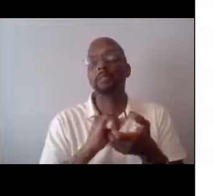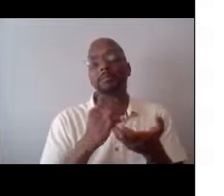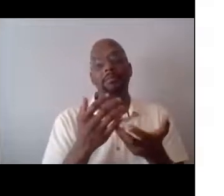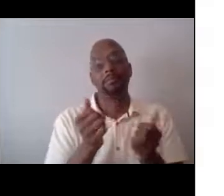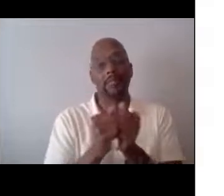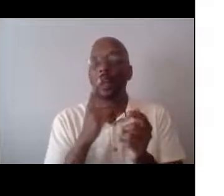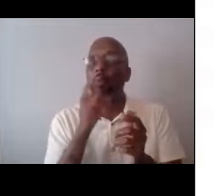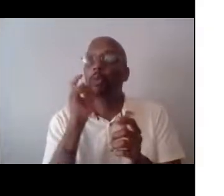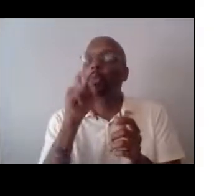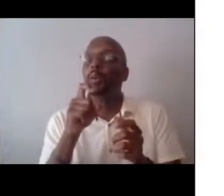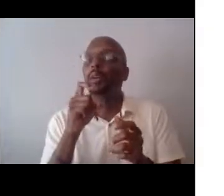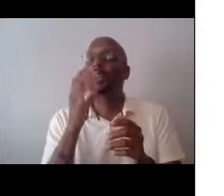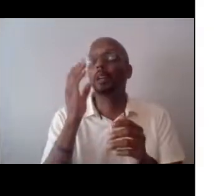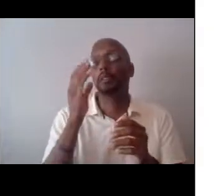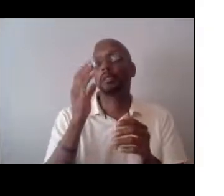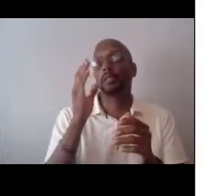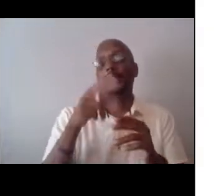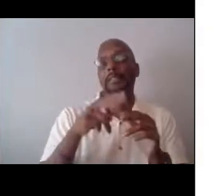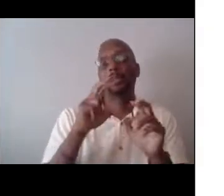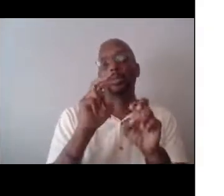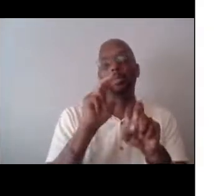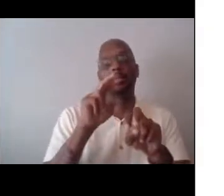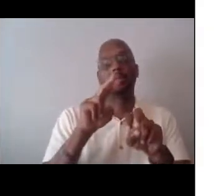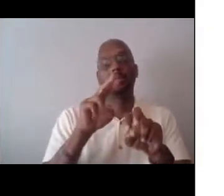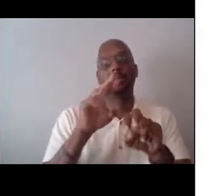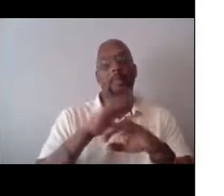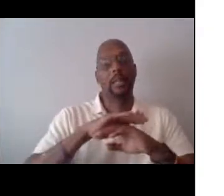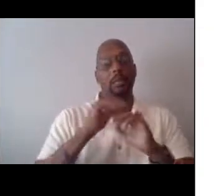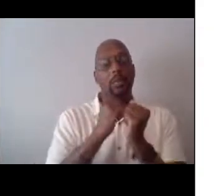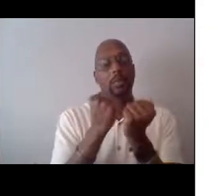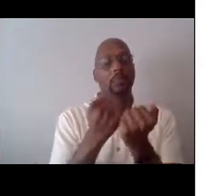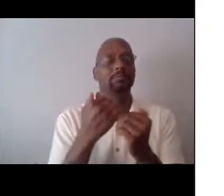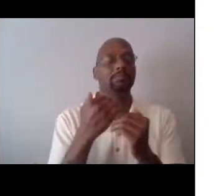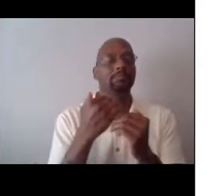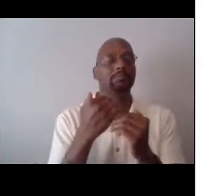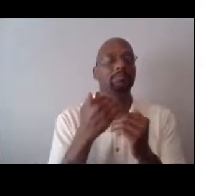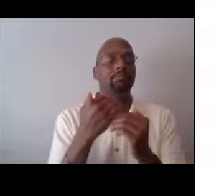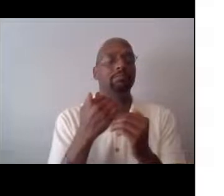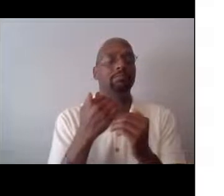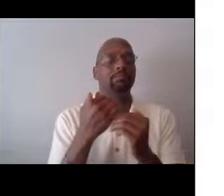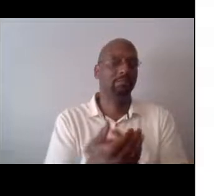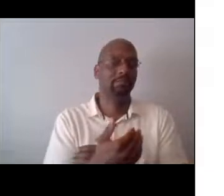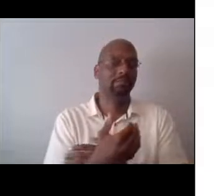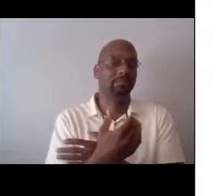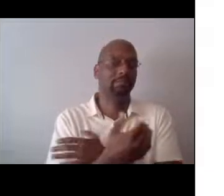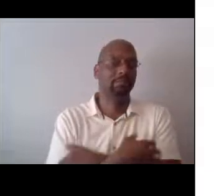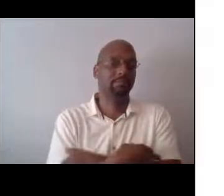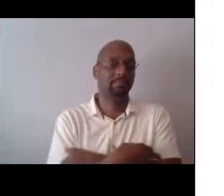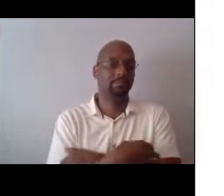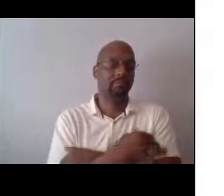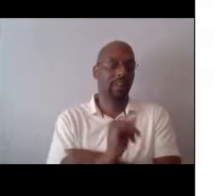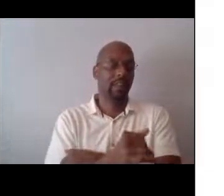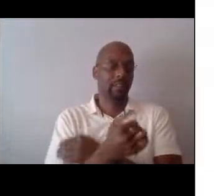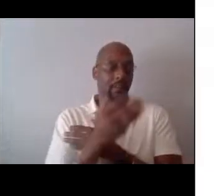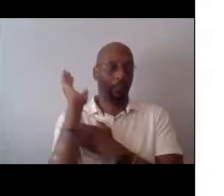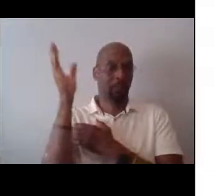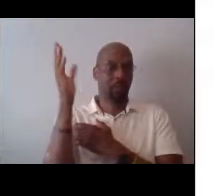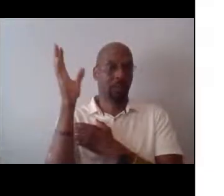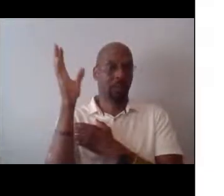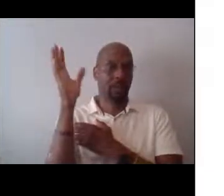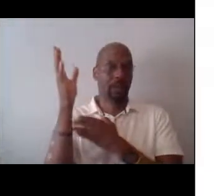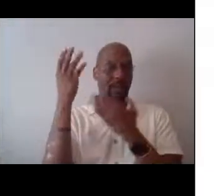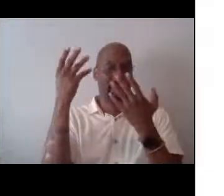with our Equity Advisory Committee. And with that, that is the end of our presentation, and we'll open it up